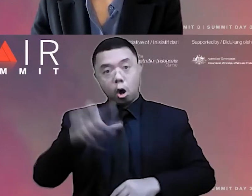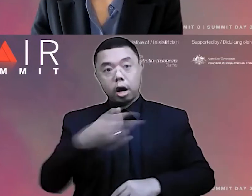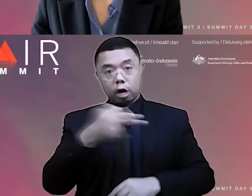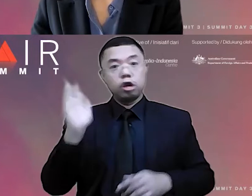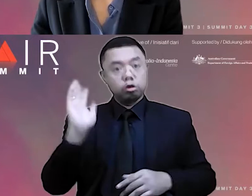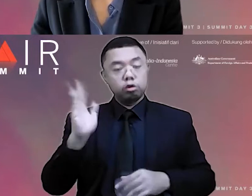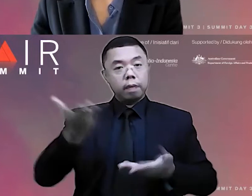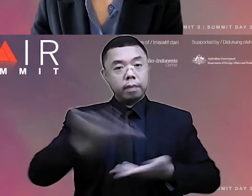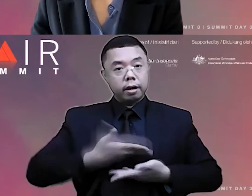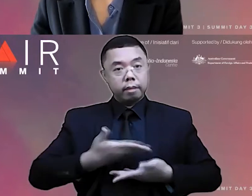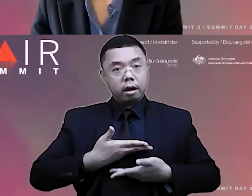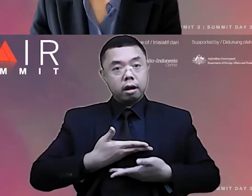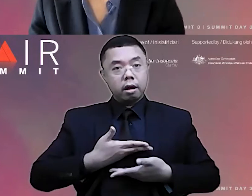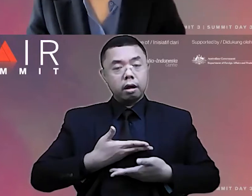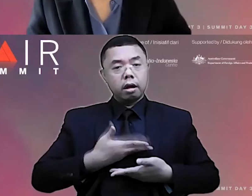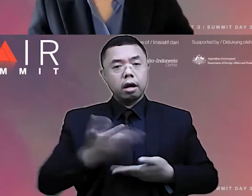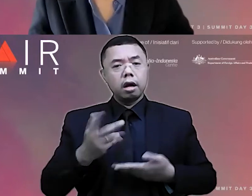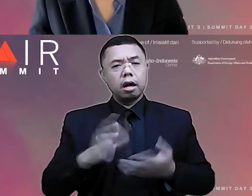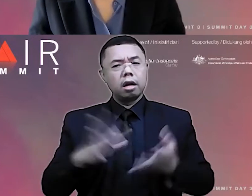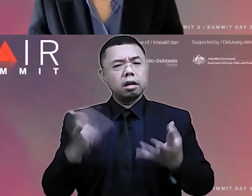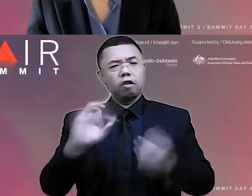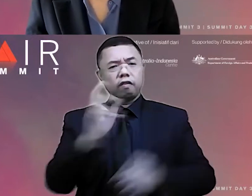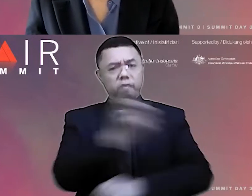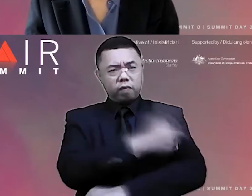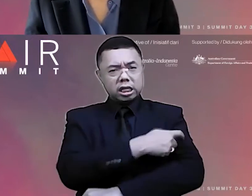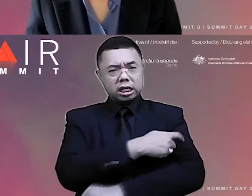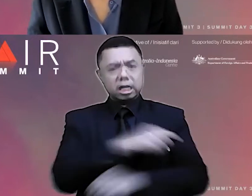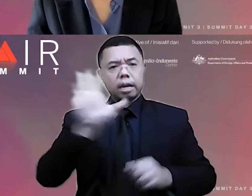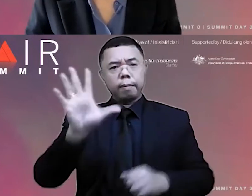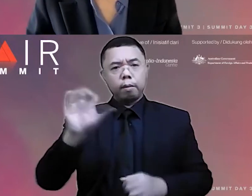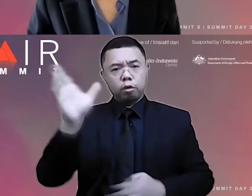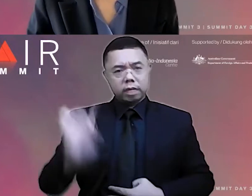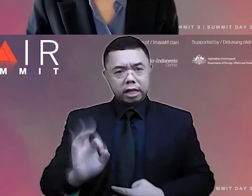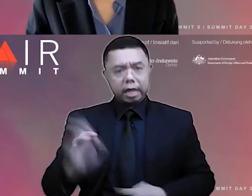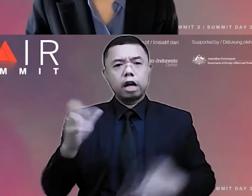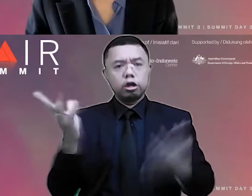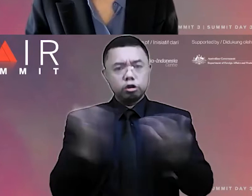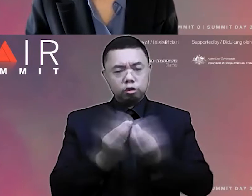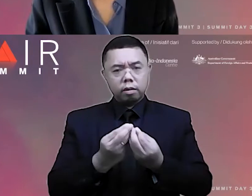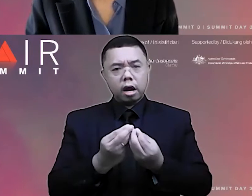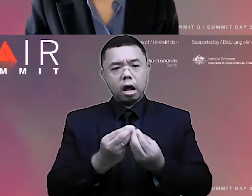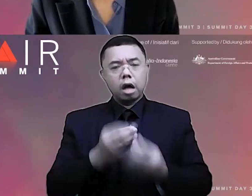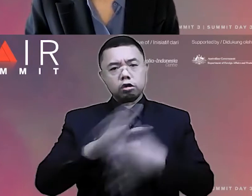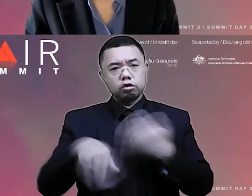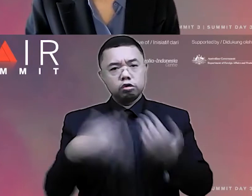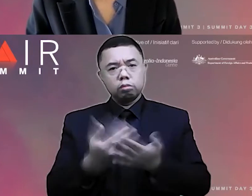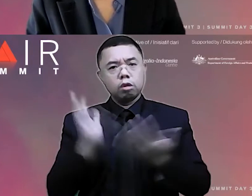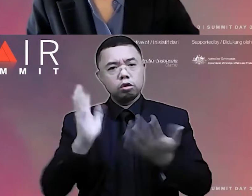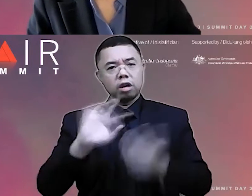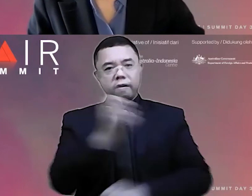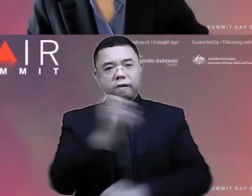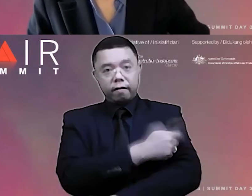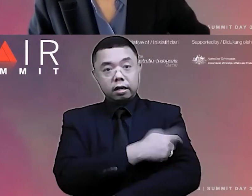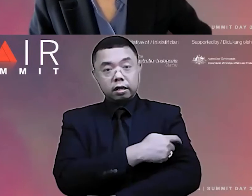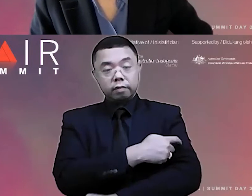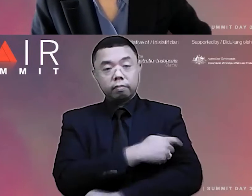think more than 50% of total population has been vaccinated, and the number of cases has been low